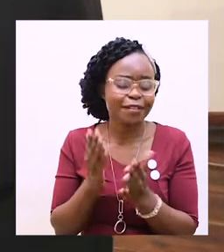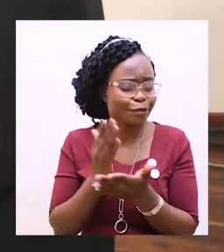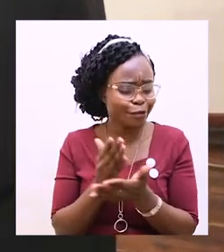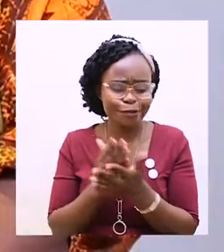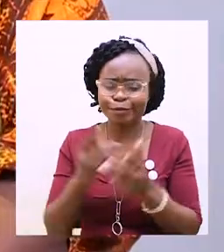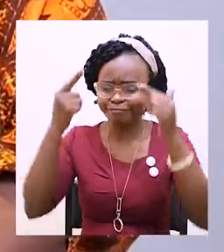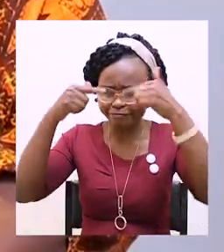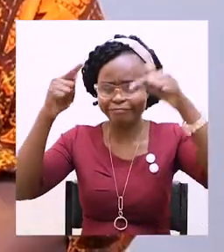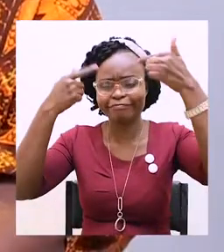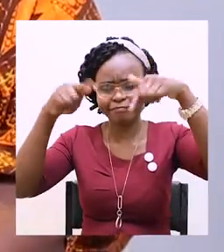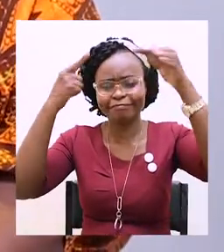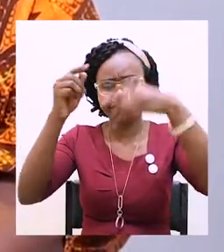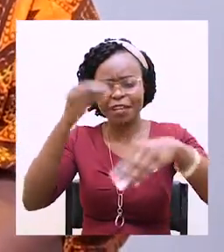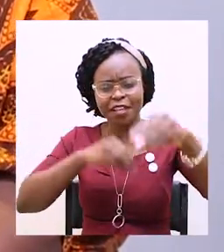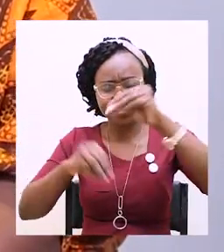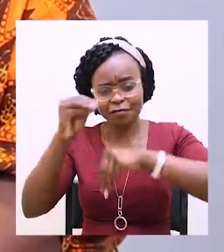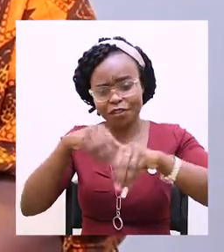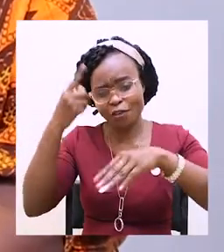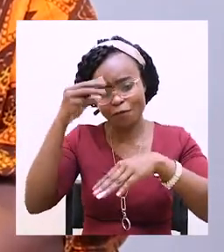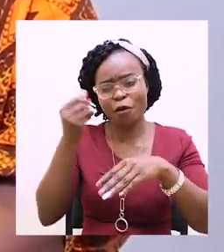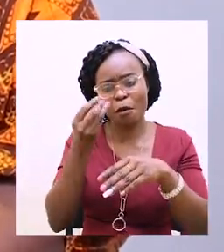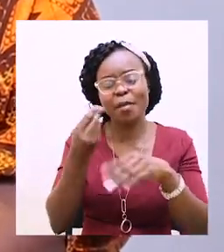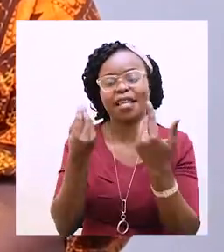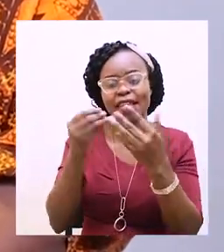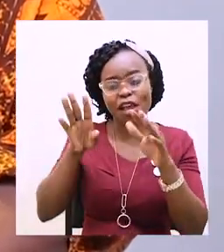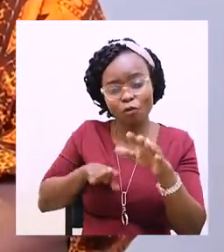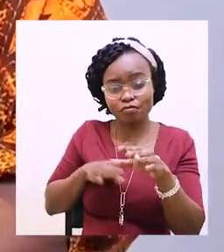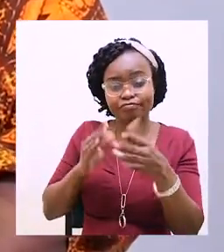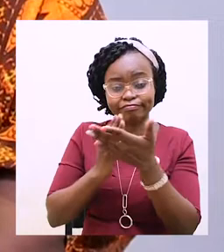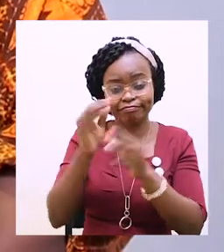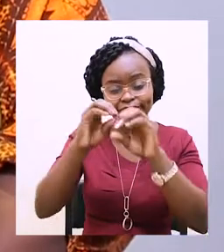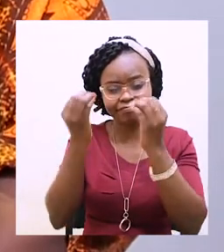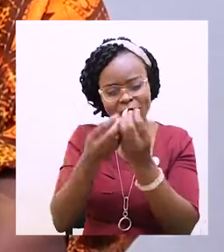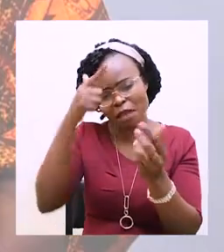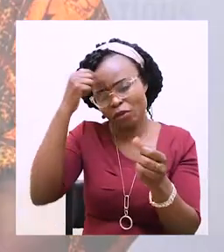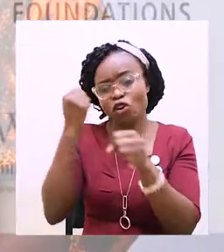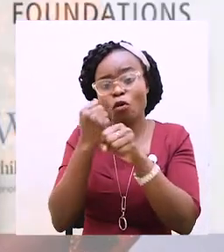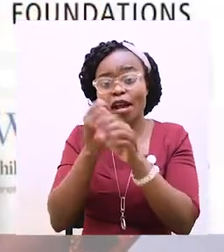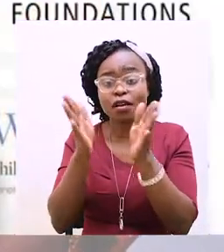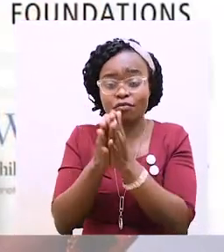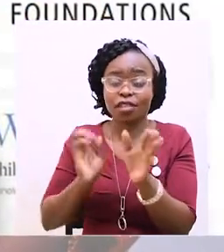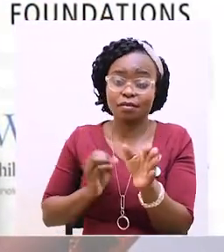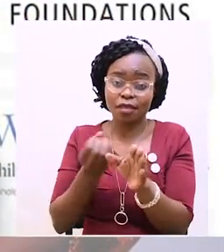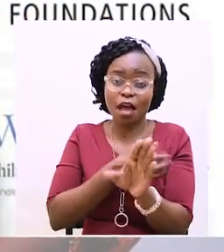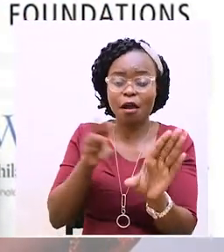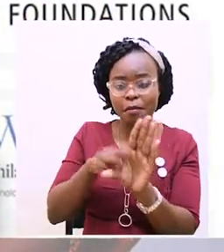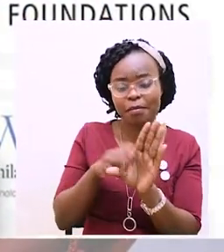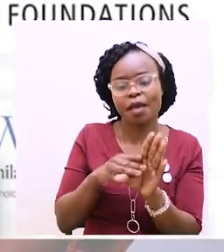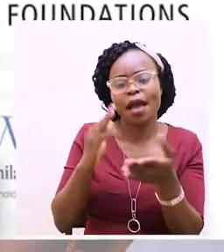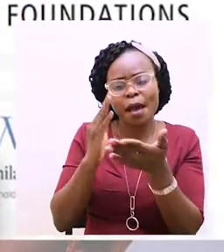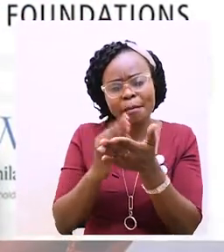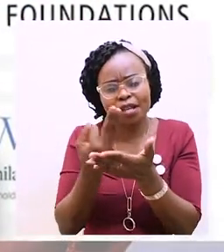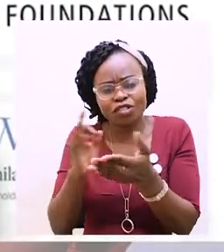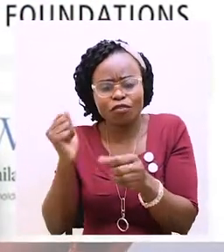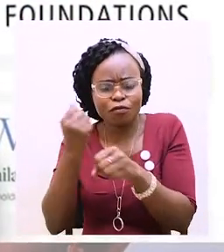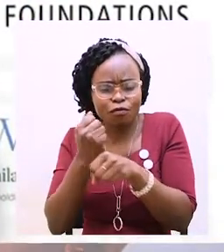FEMNET has been really, really successful fundraising for women's rights organization, because we work with our member, and part of our